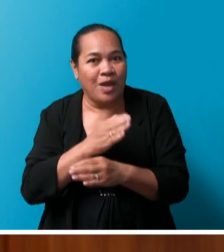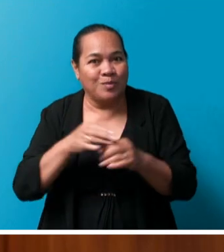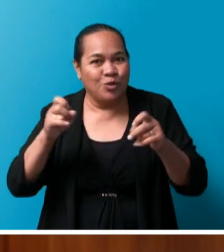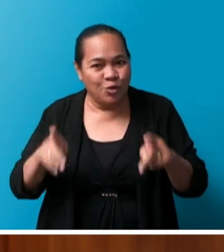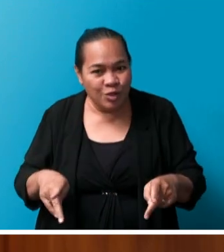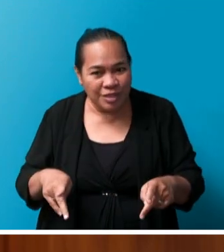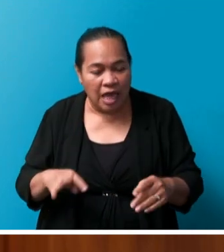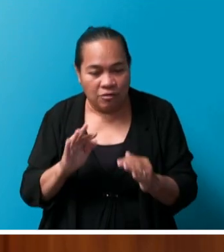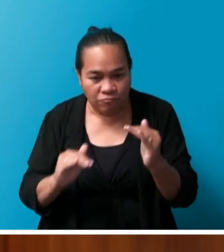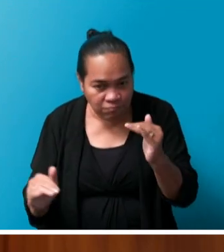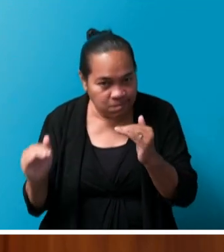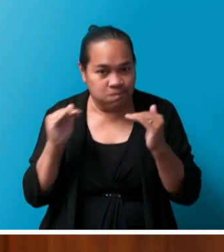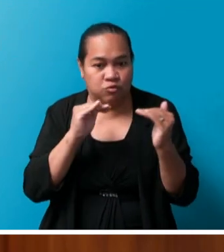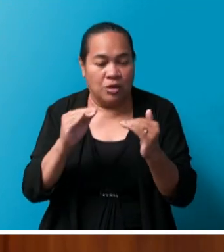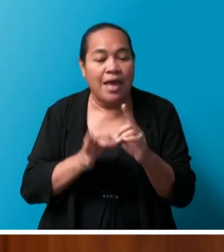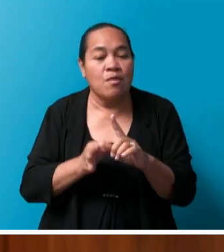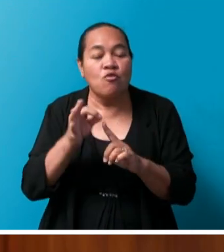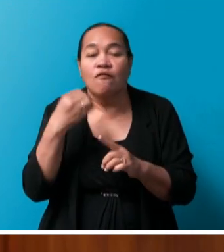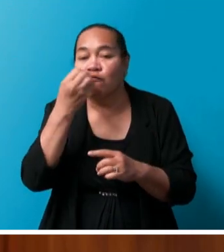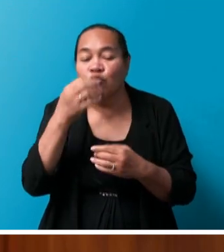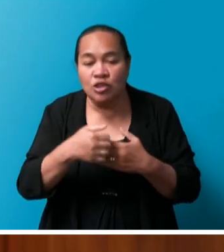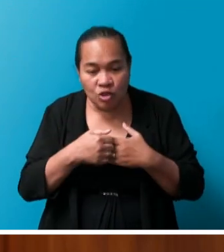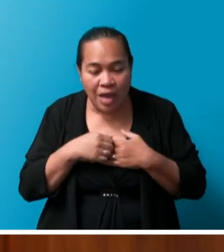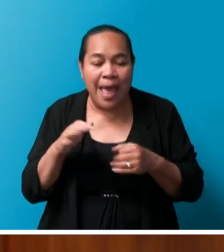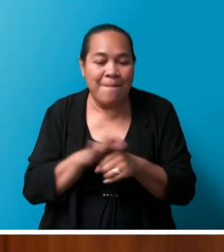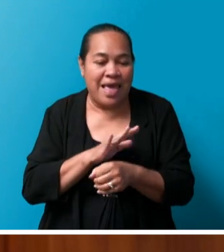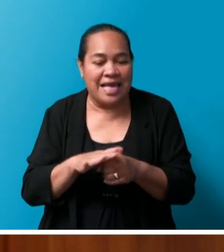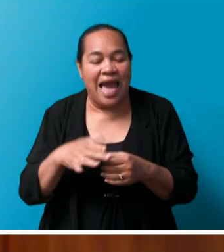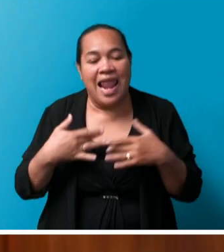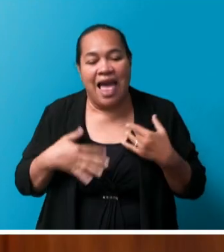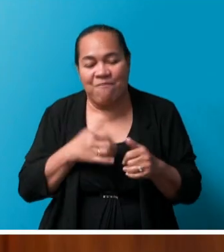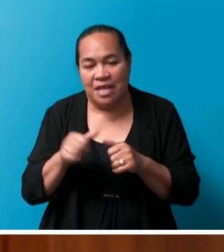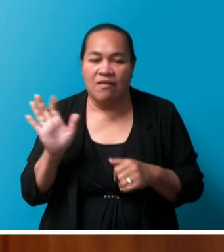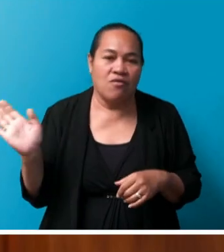inequality, improve food security, and make life better for everyone.